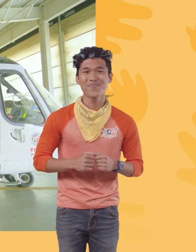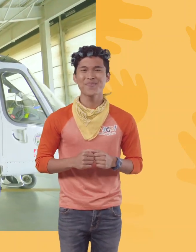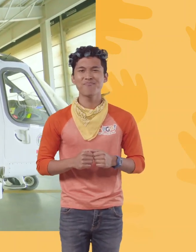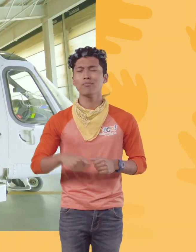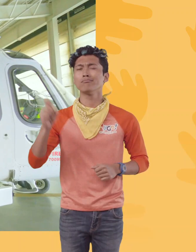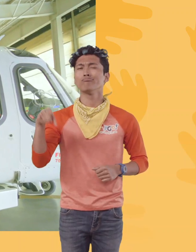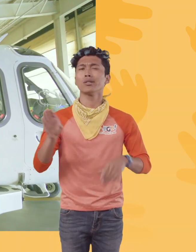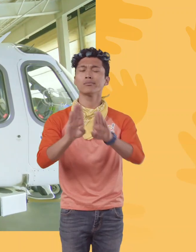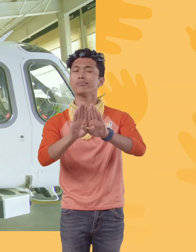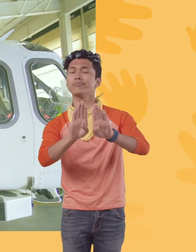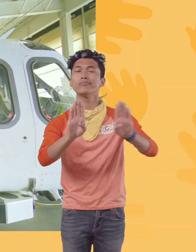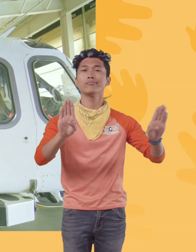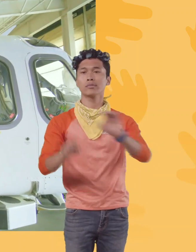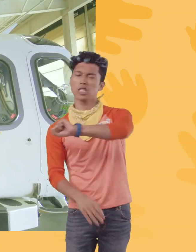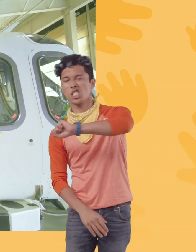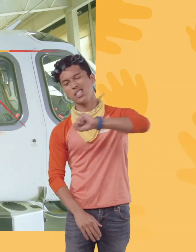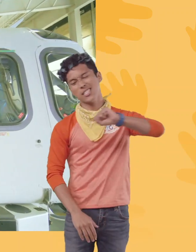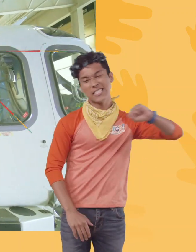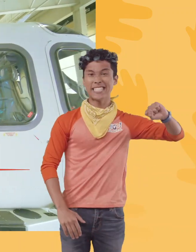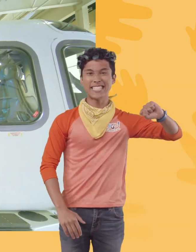We have to open up the door.